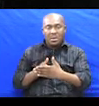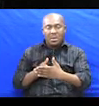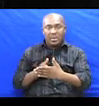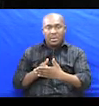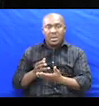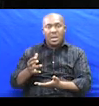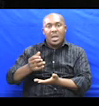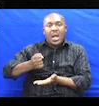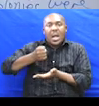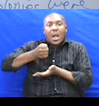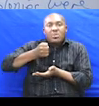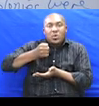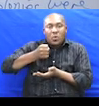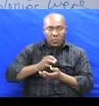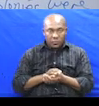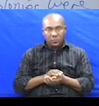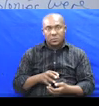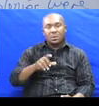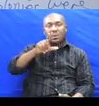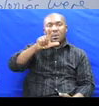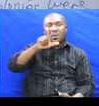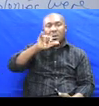limited capital.